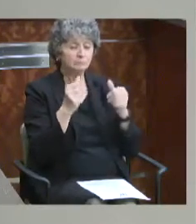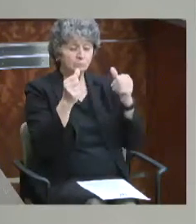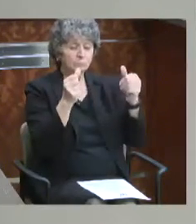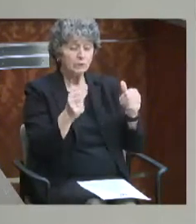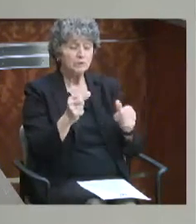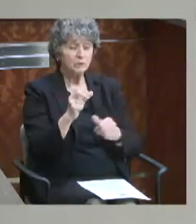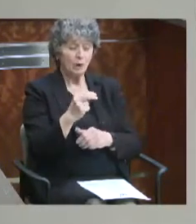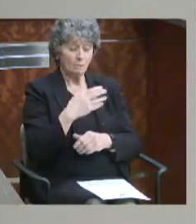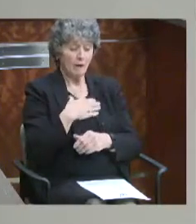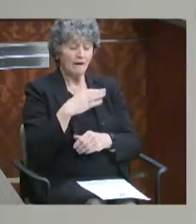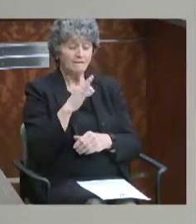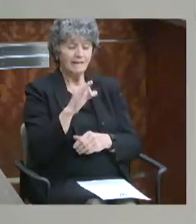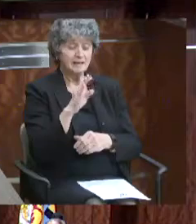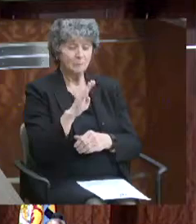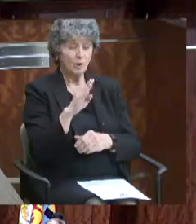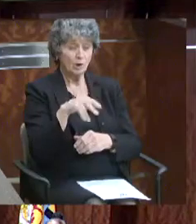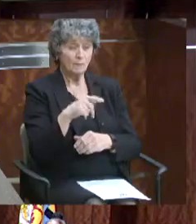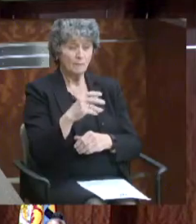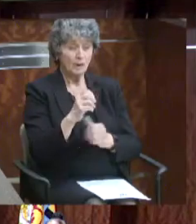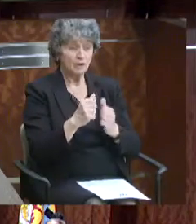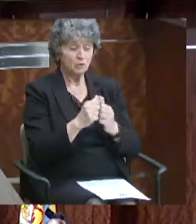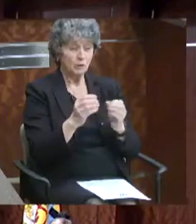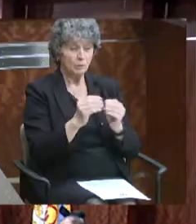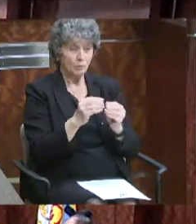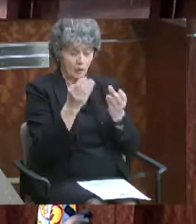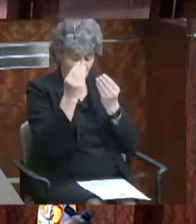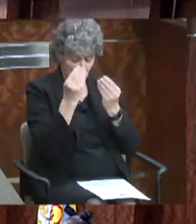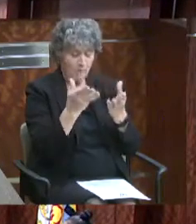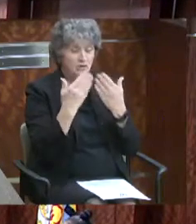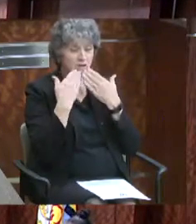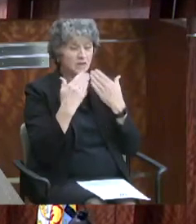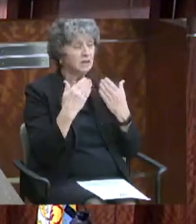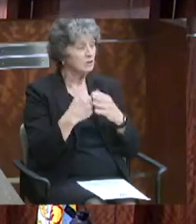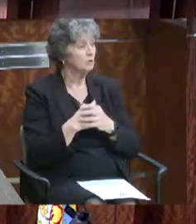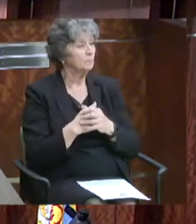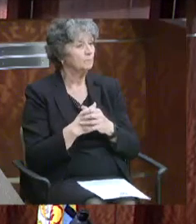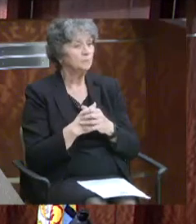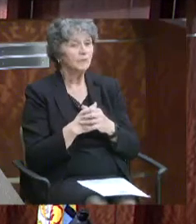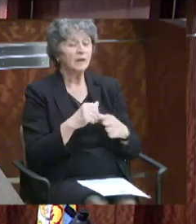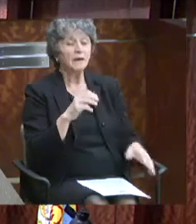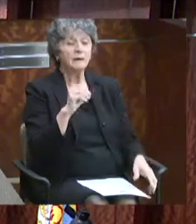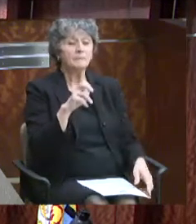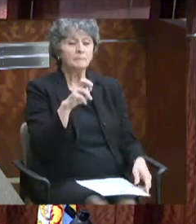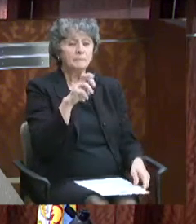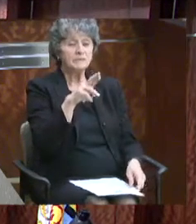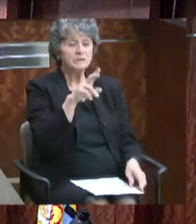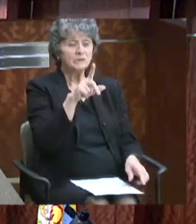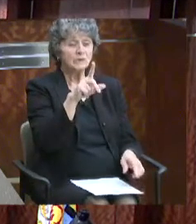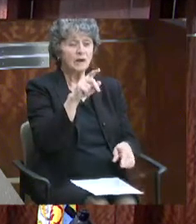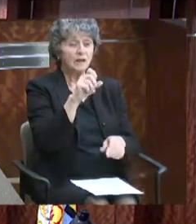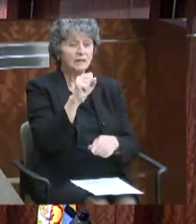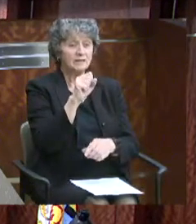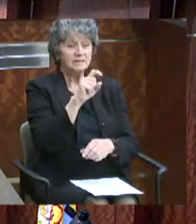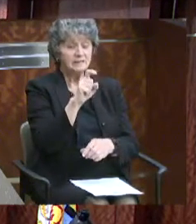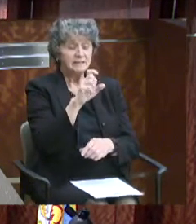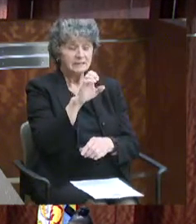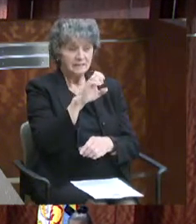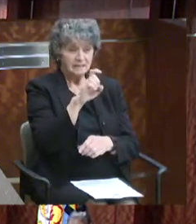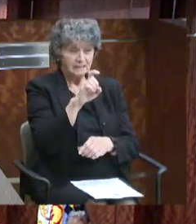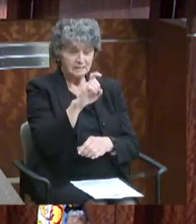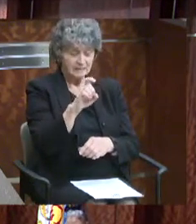Facebook page with further information. Thank you. Thank you. Mr. Les? Thank you, Mr.